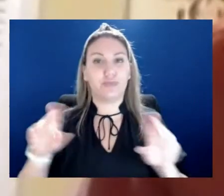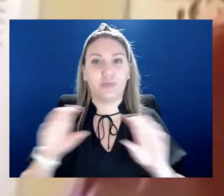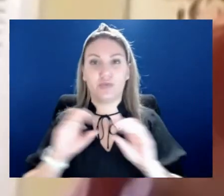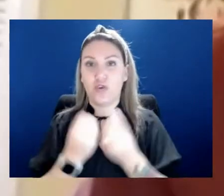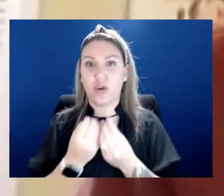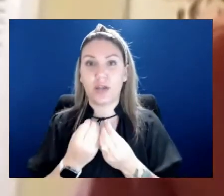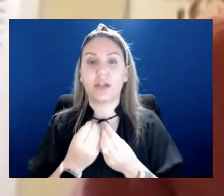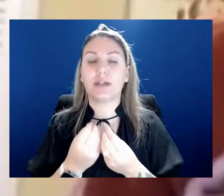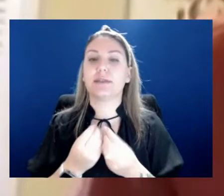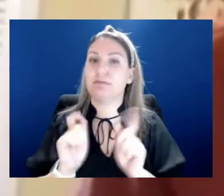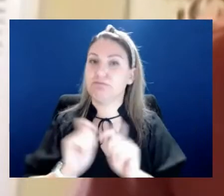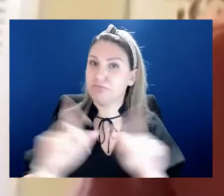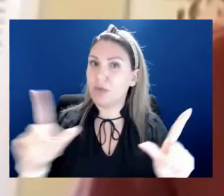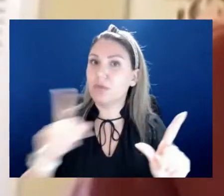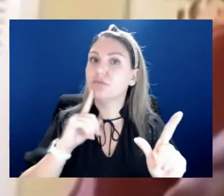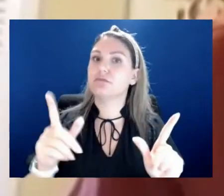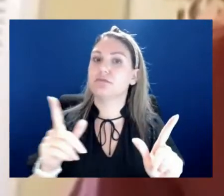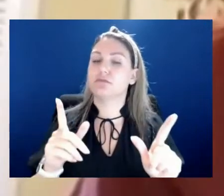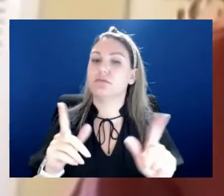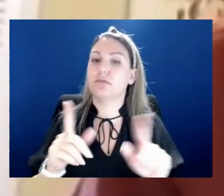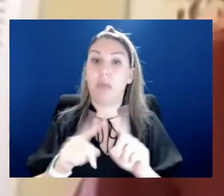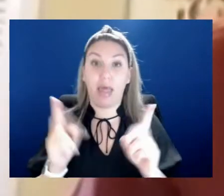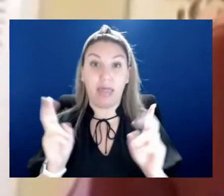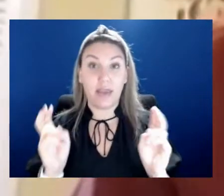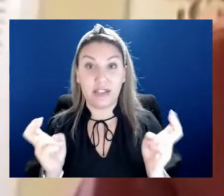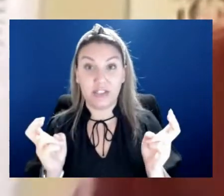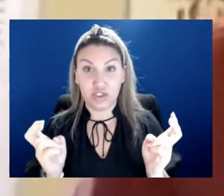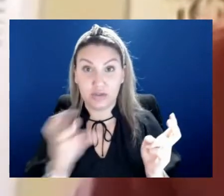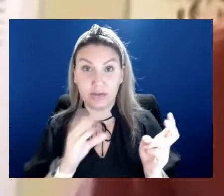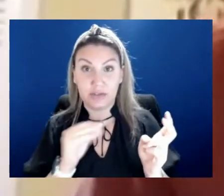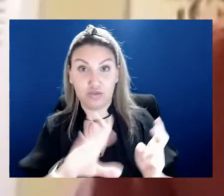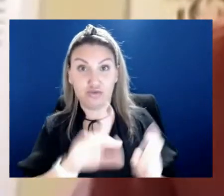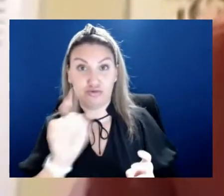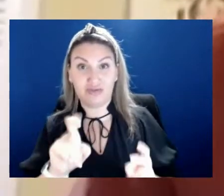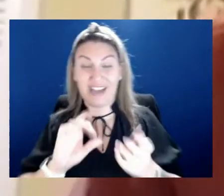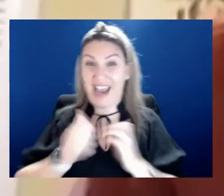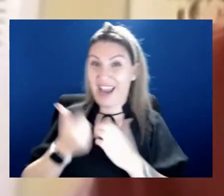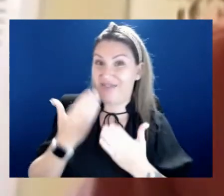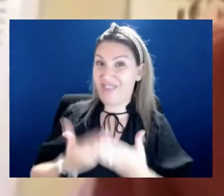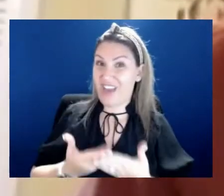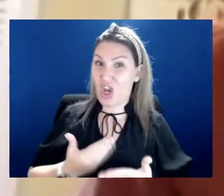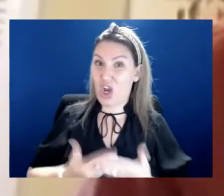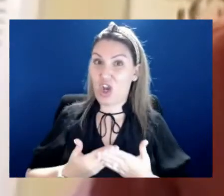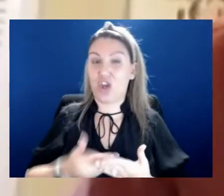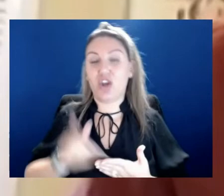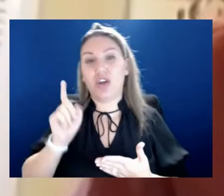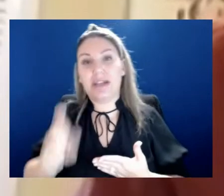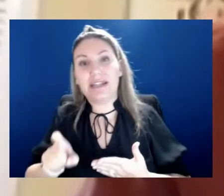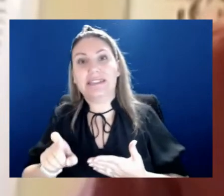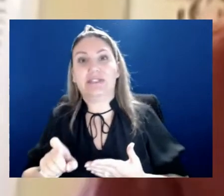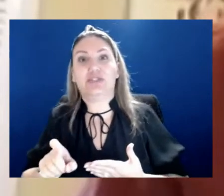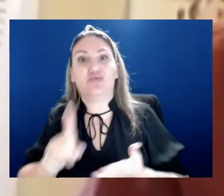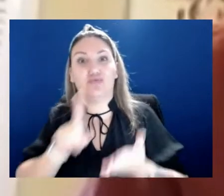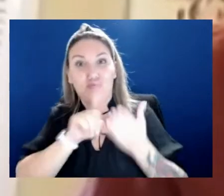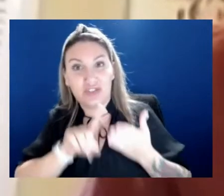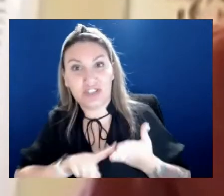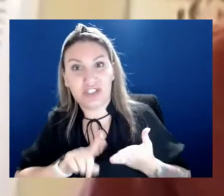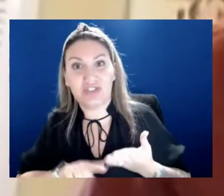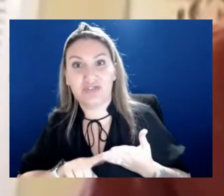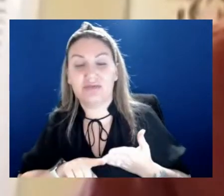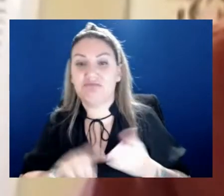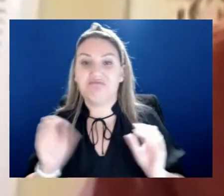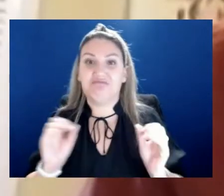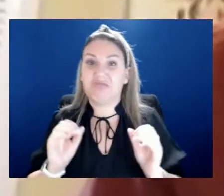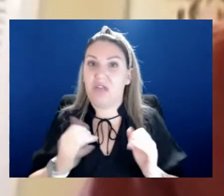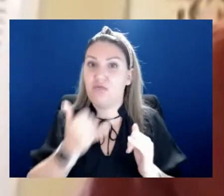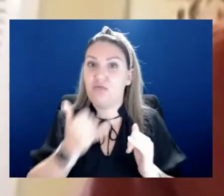there. But the issue is, and to your question, how do you verify it? You've got to do your homework. There's nothing wrong with using some of